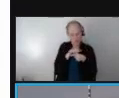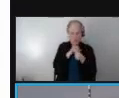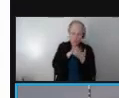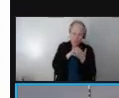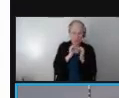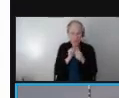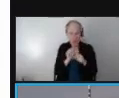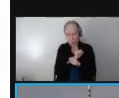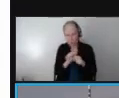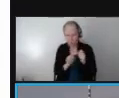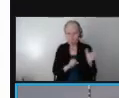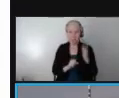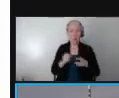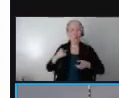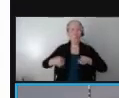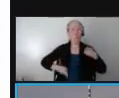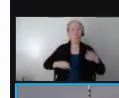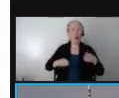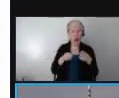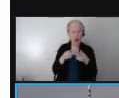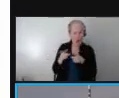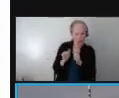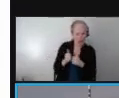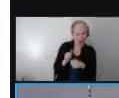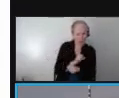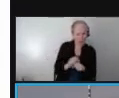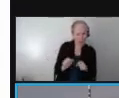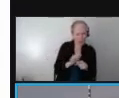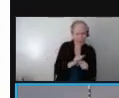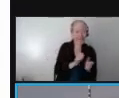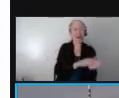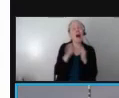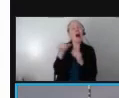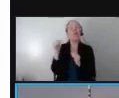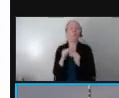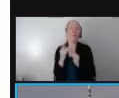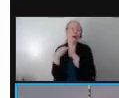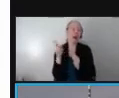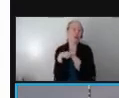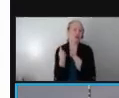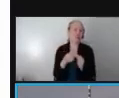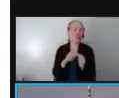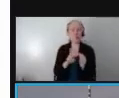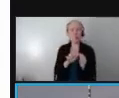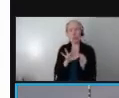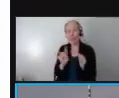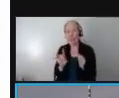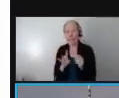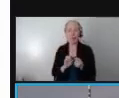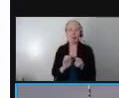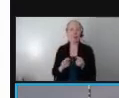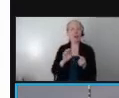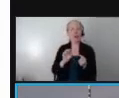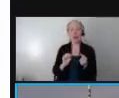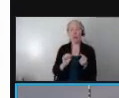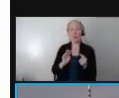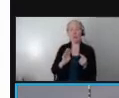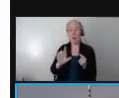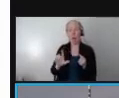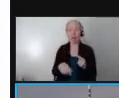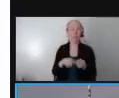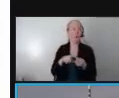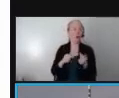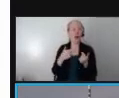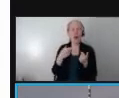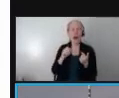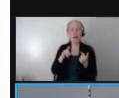training, sort of in altered environments, such as the T-38, or as you're training for spacewalk runs in the NBLs, the hyperbaric environment,